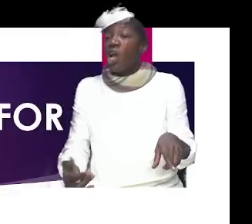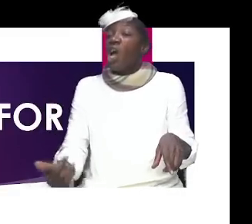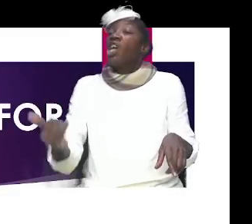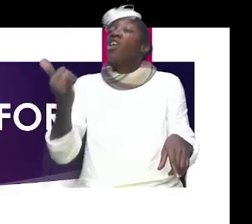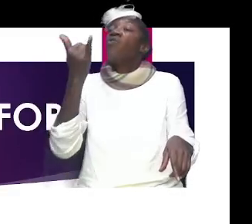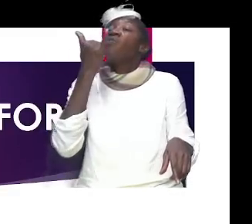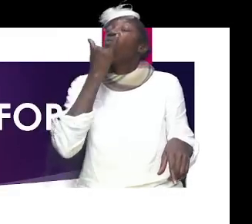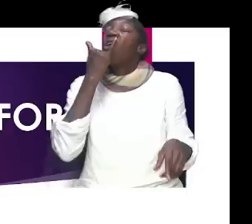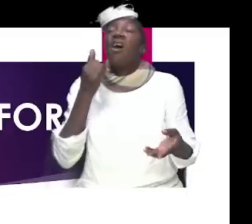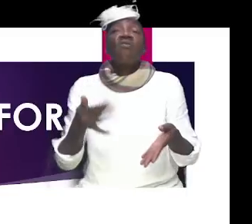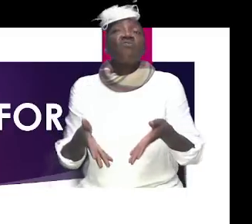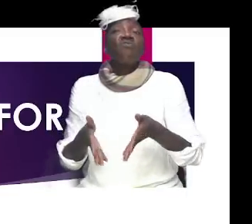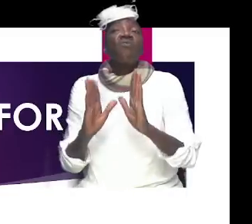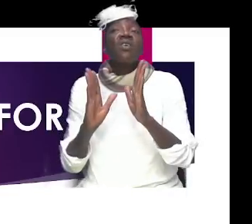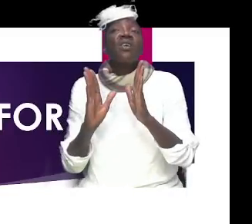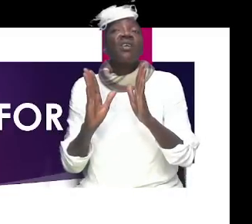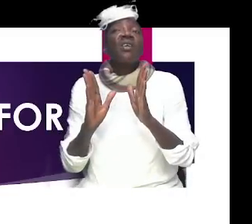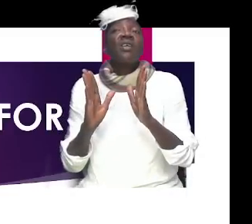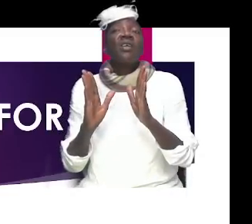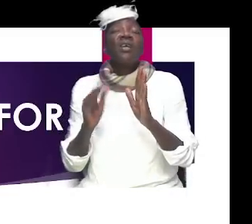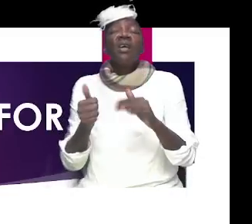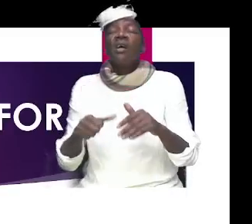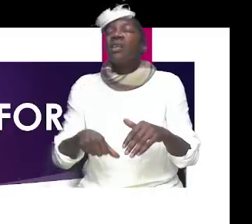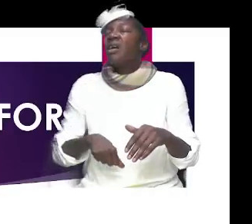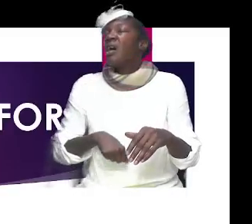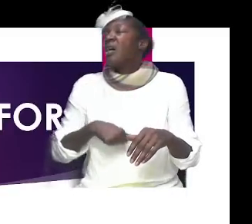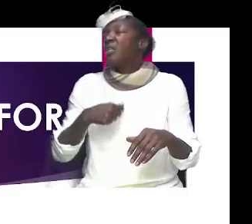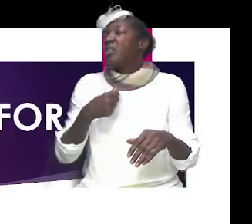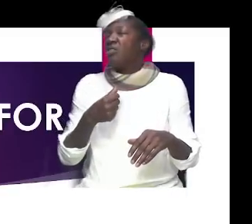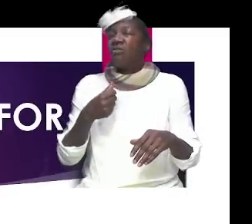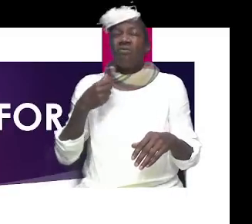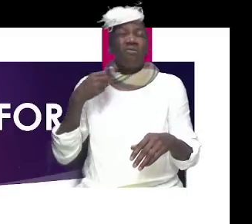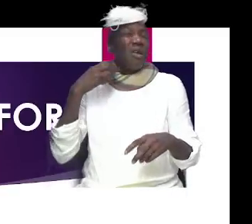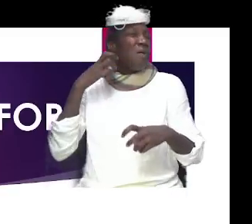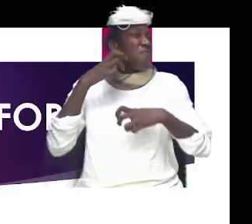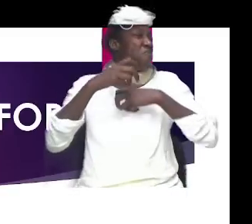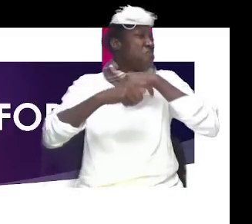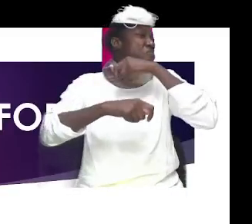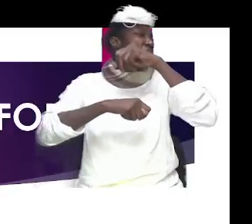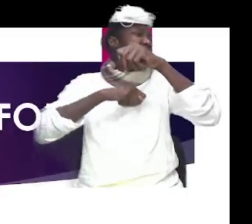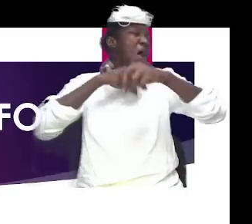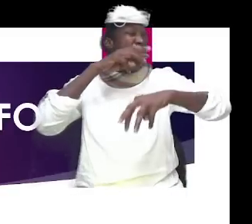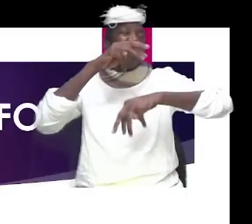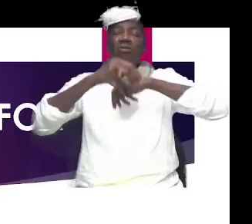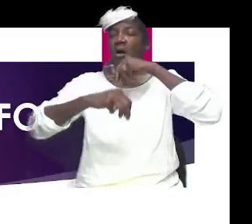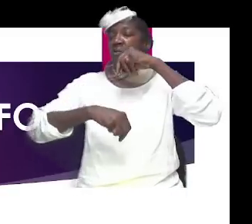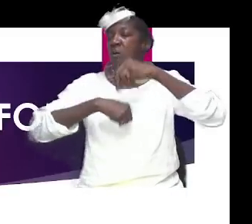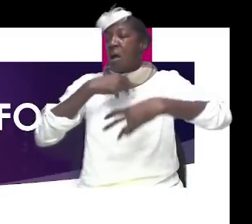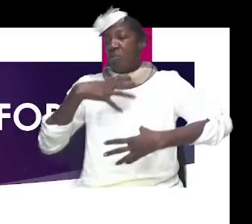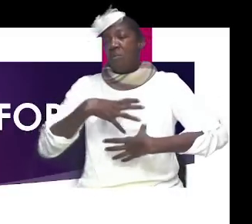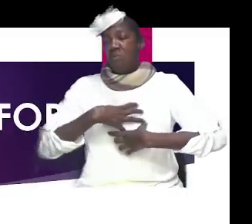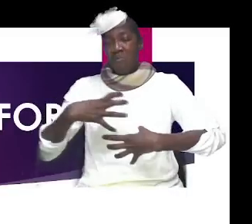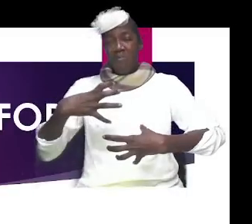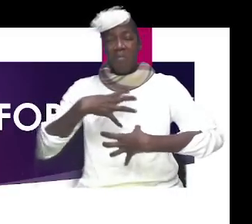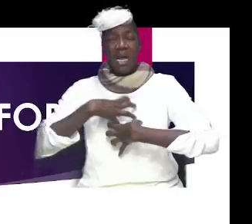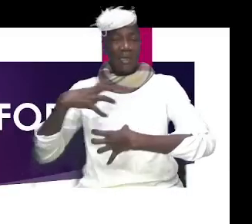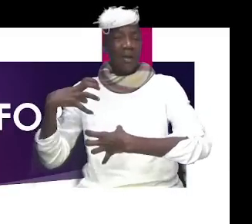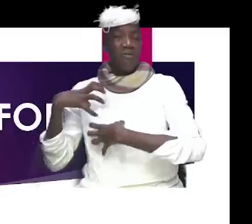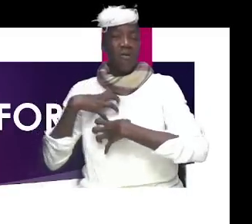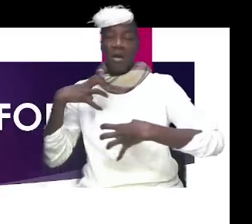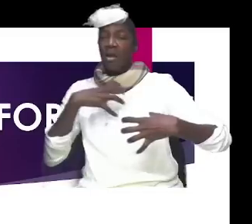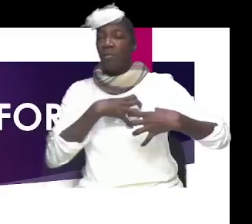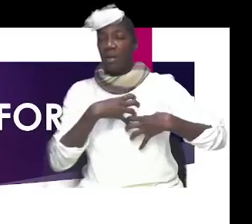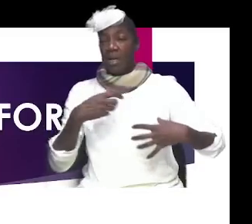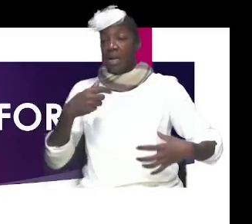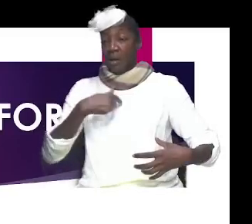can do things but the attitude is just miserable and rotten. And we can't just say, well, I did it. Well, it